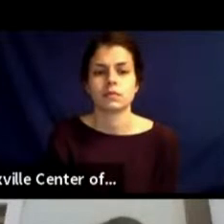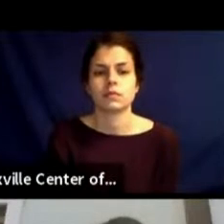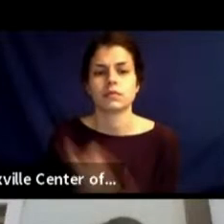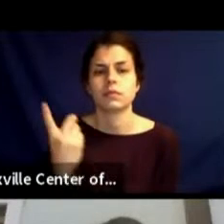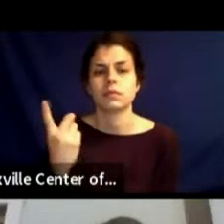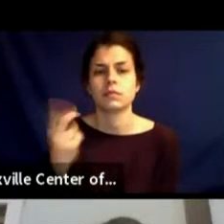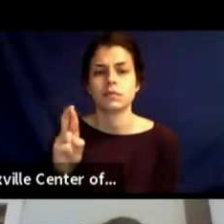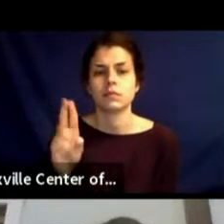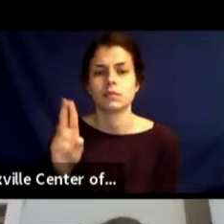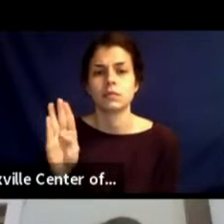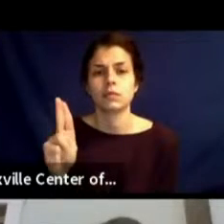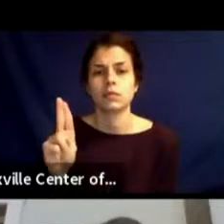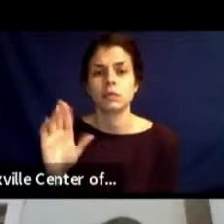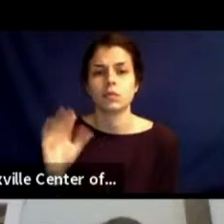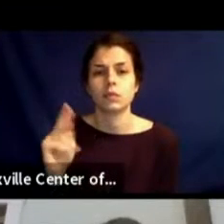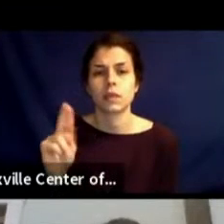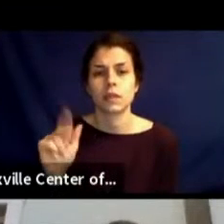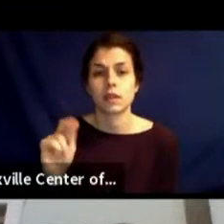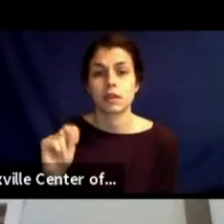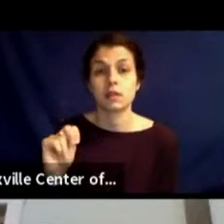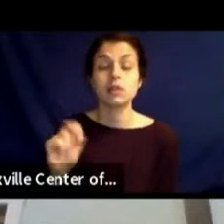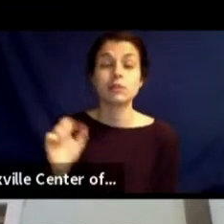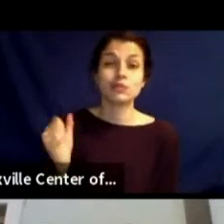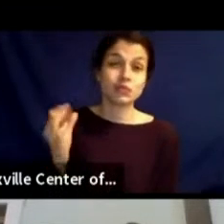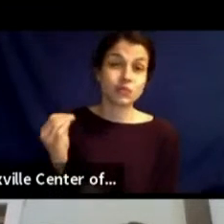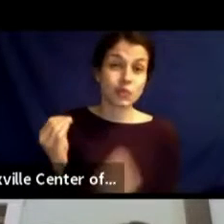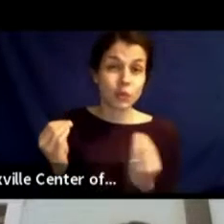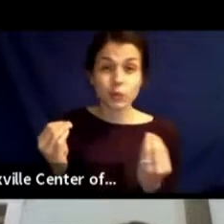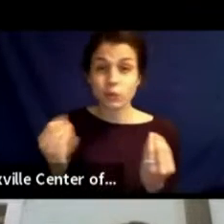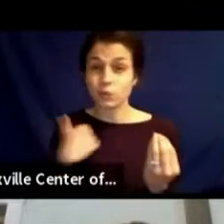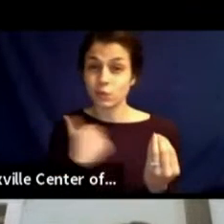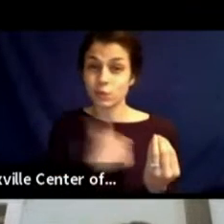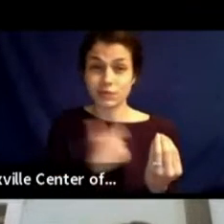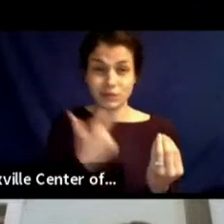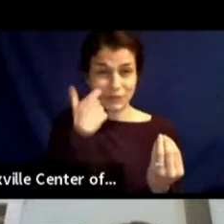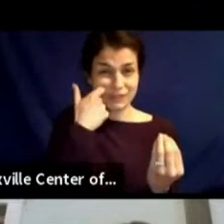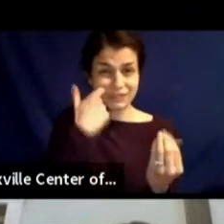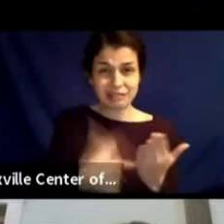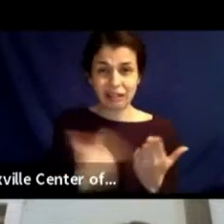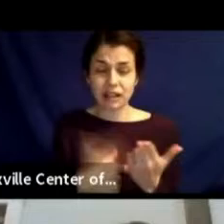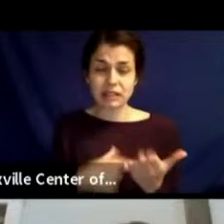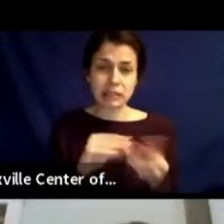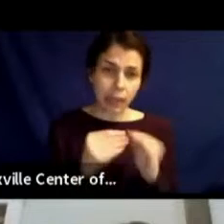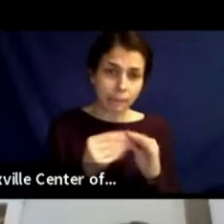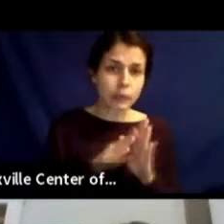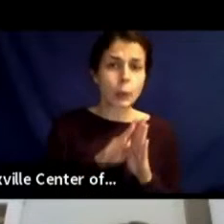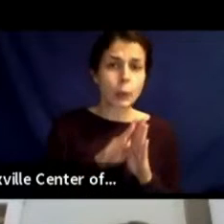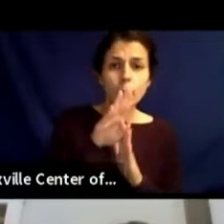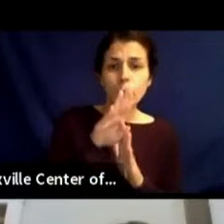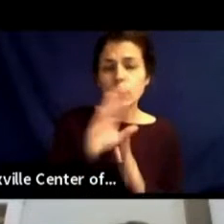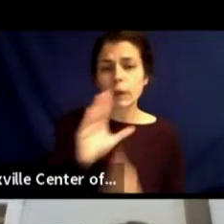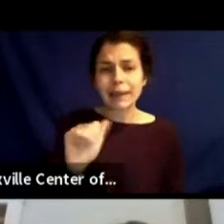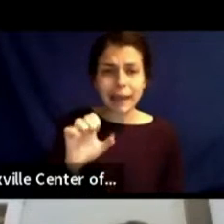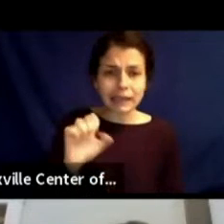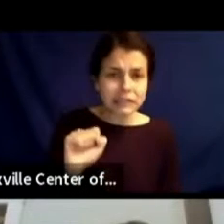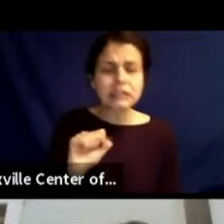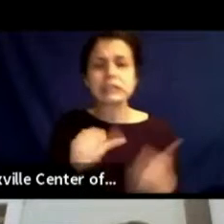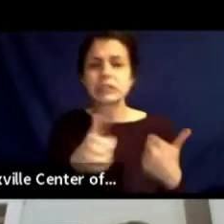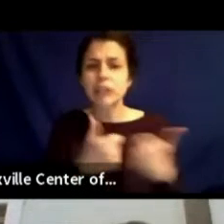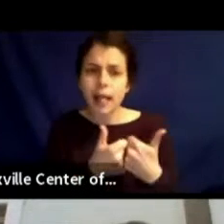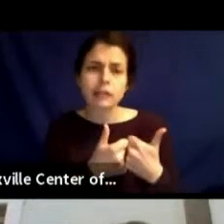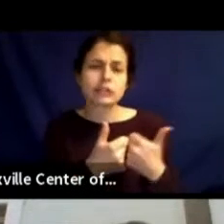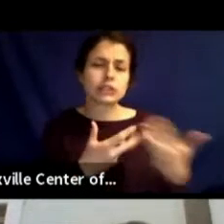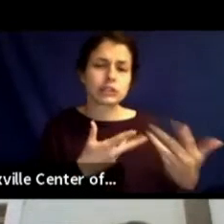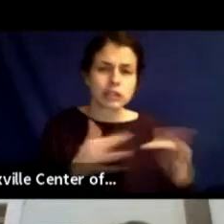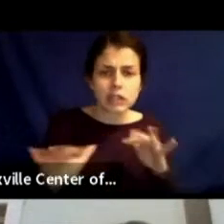So I guess, we just had a discussion about our numbers and how challenging they are right now